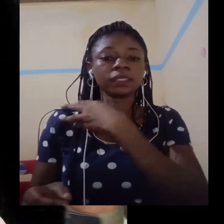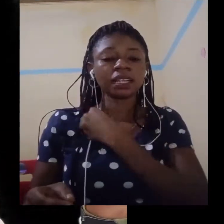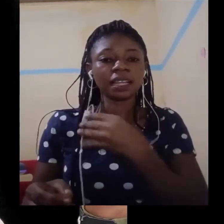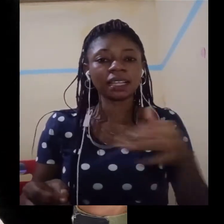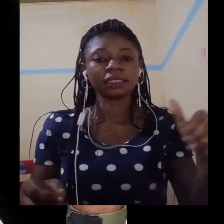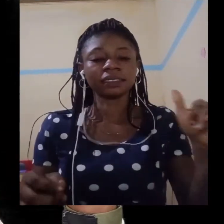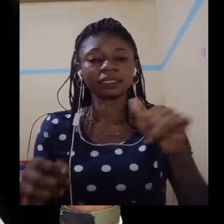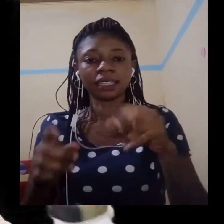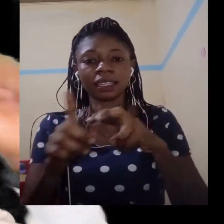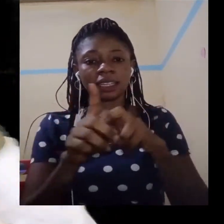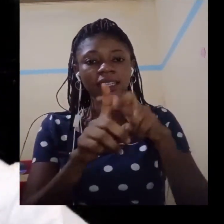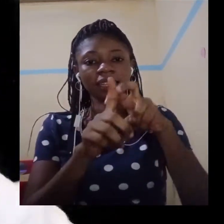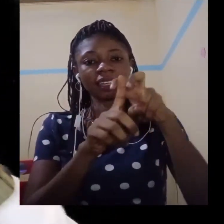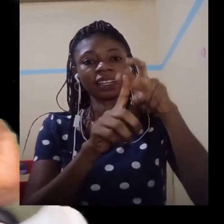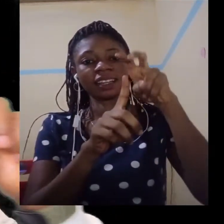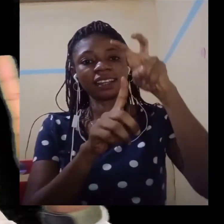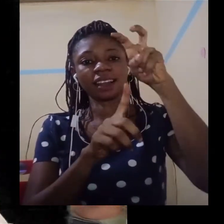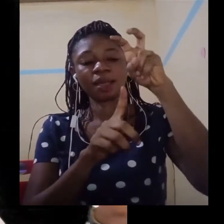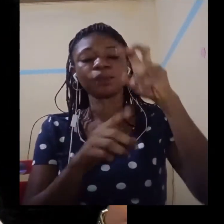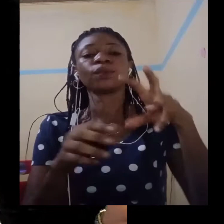wide plain.